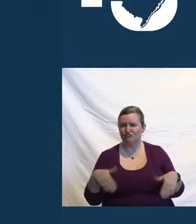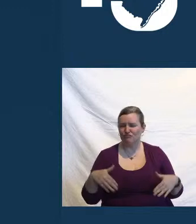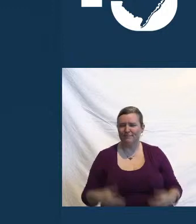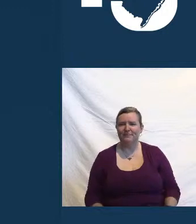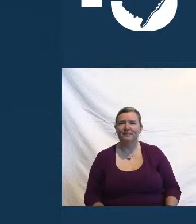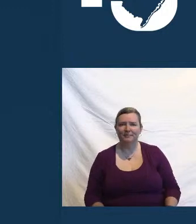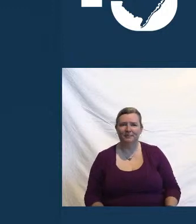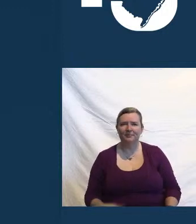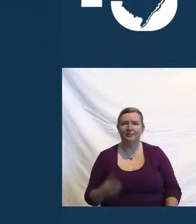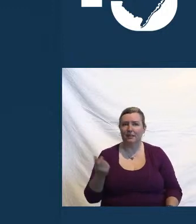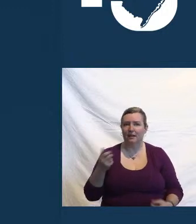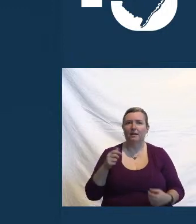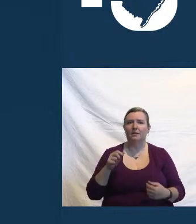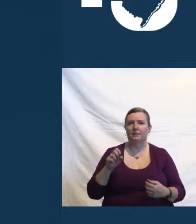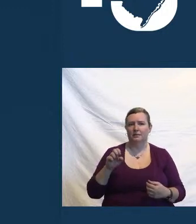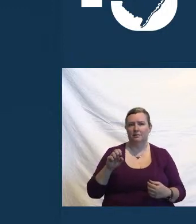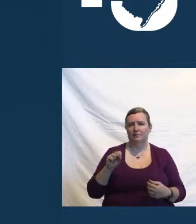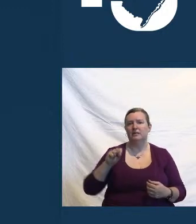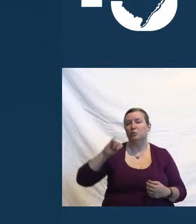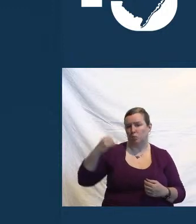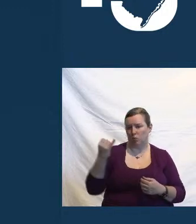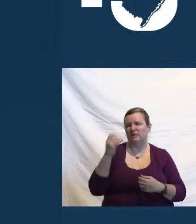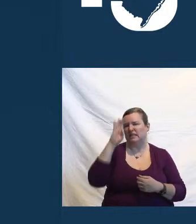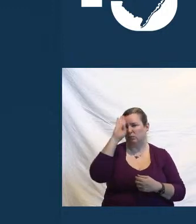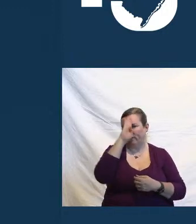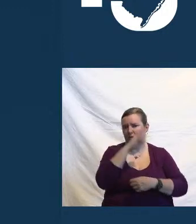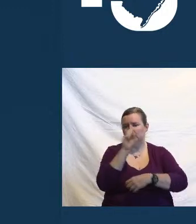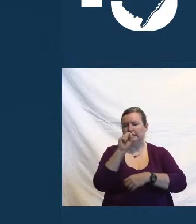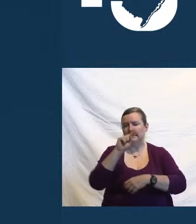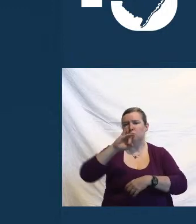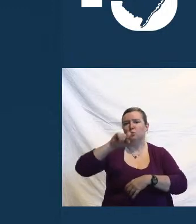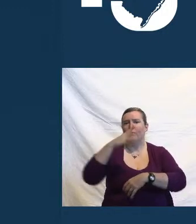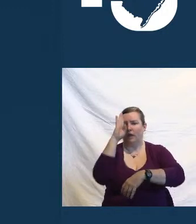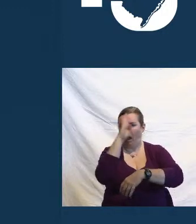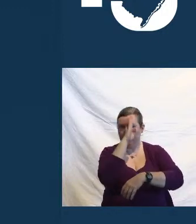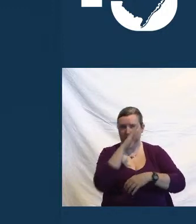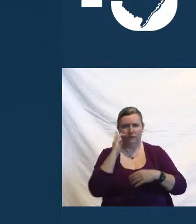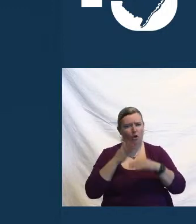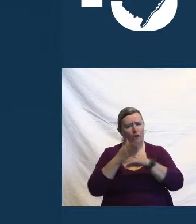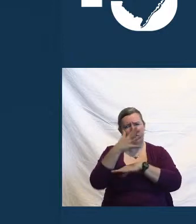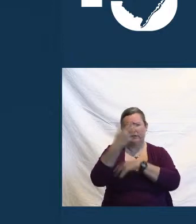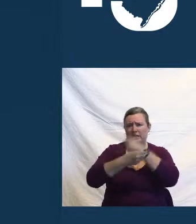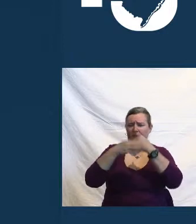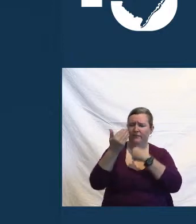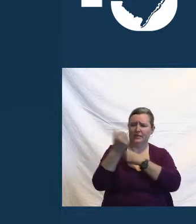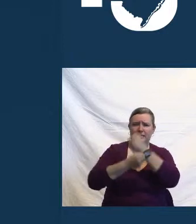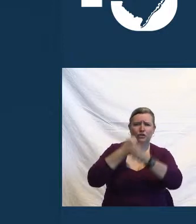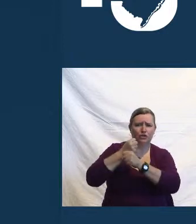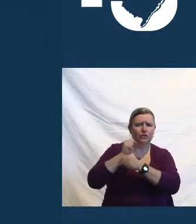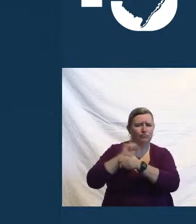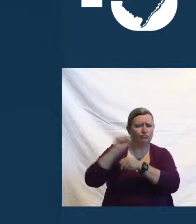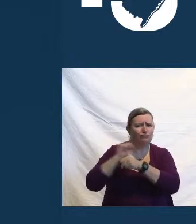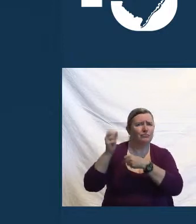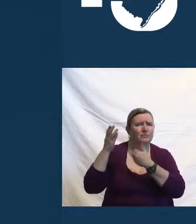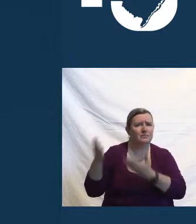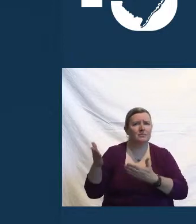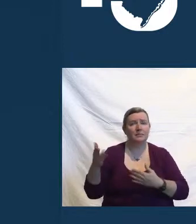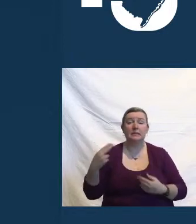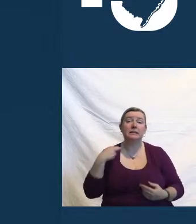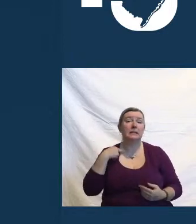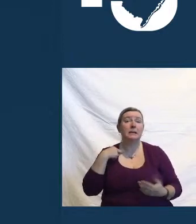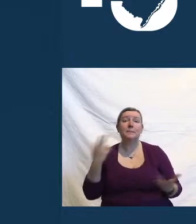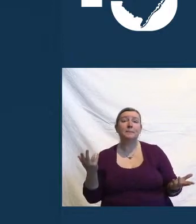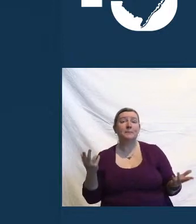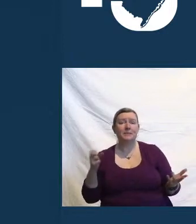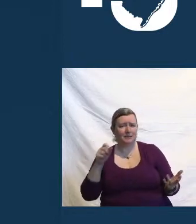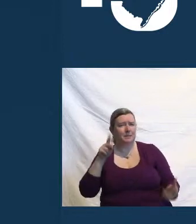staff at St. Joseph's Regional Hospital for more than 15 years. And as would be true to probably anyone with his nickname, Ariel was